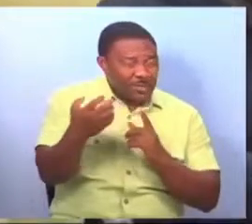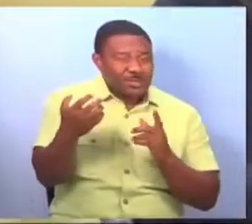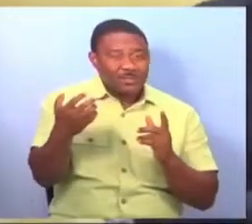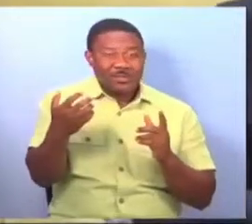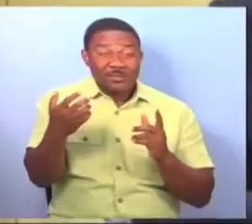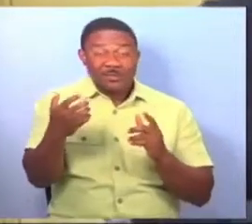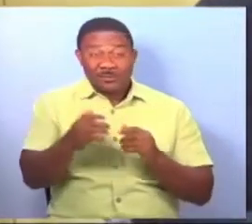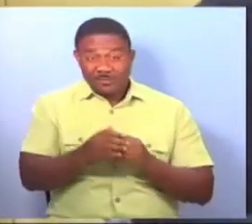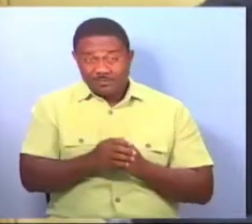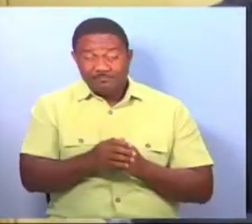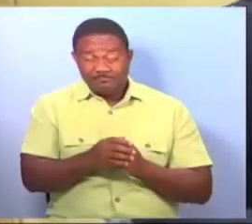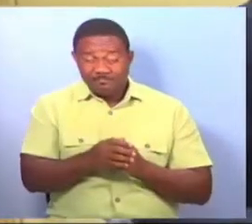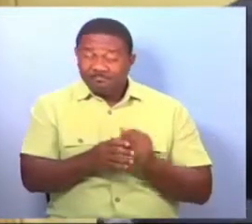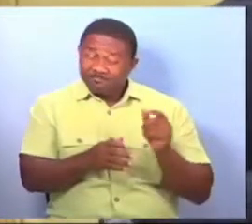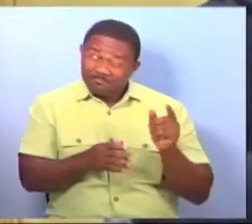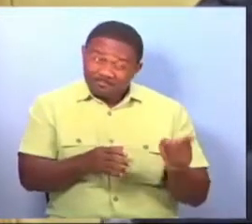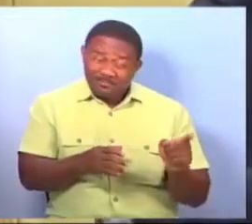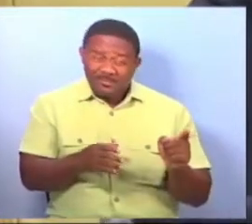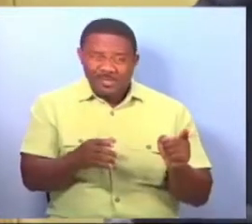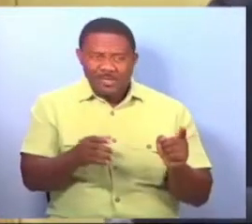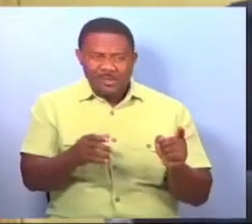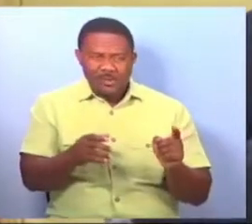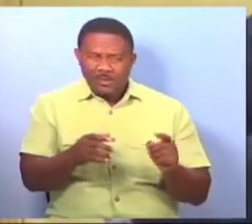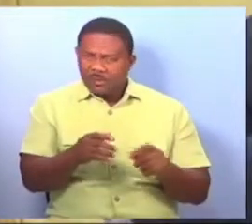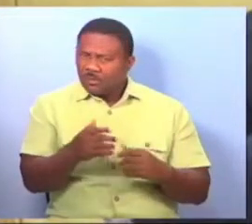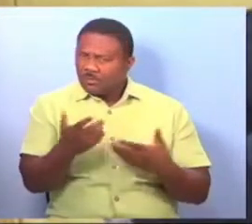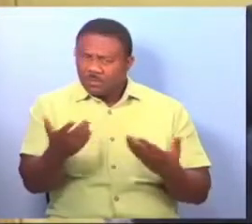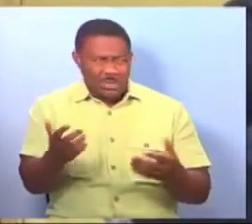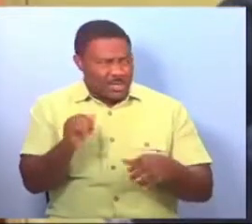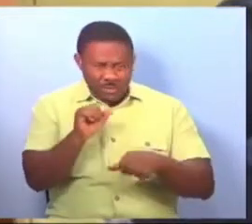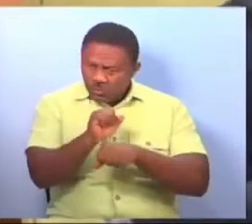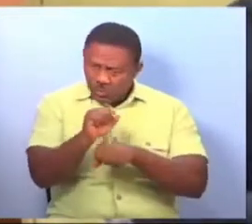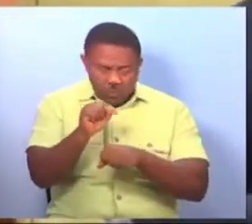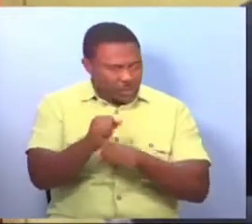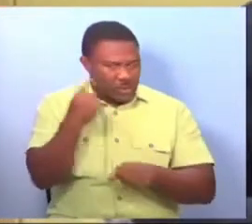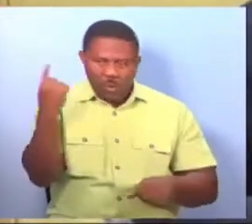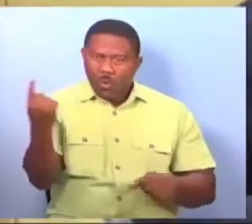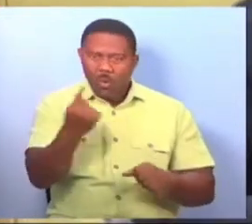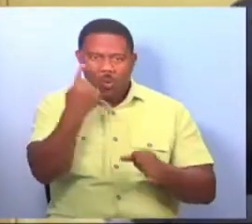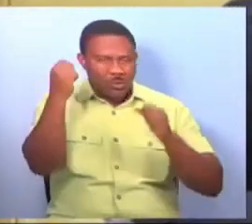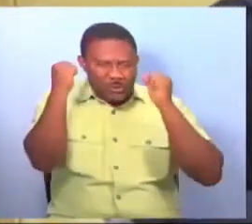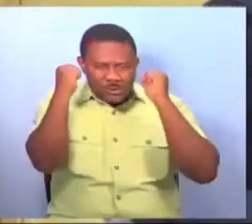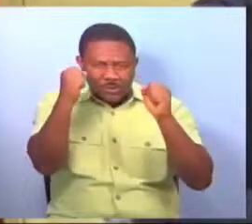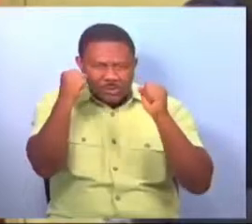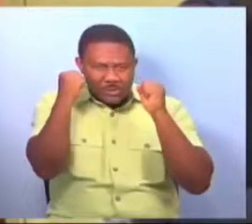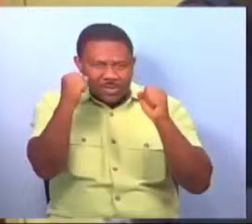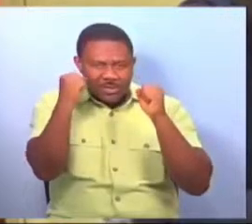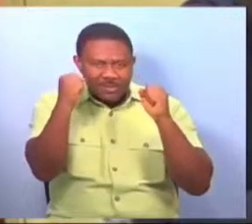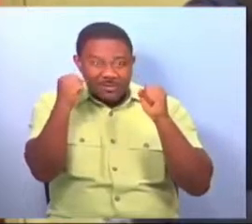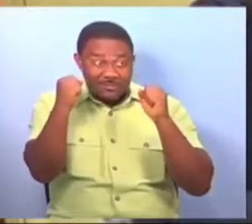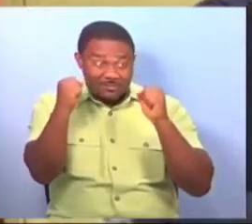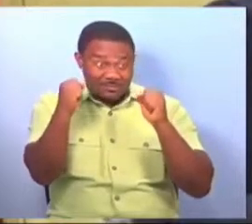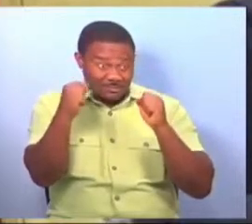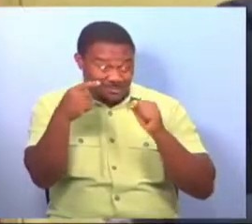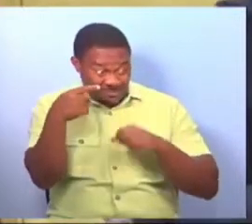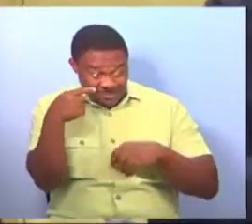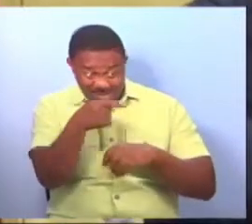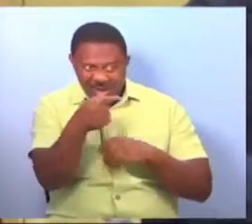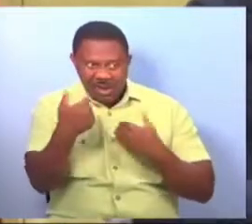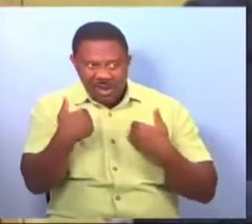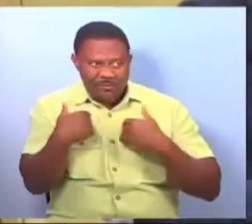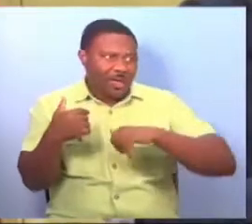And Dr. Marfo never played with his work. In Parliament, he had other things that he had to